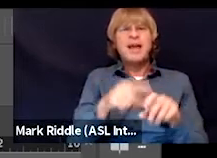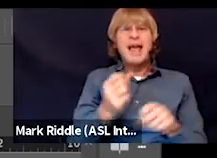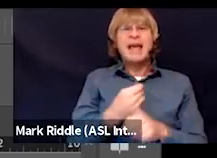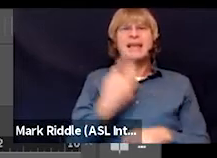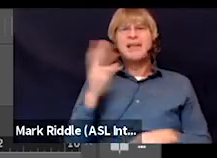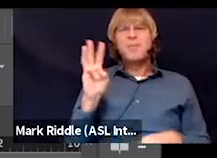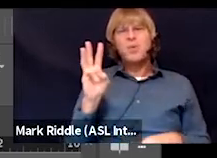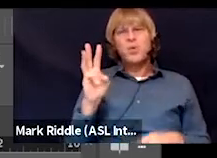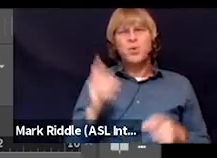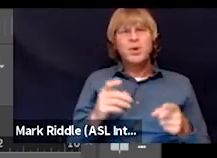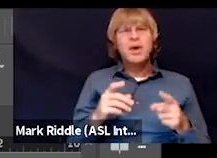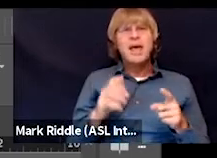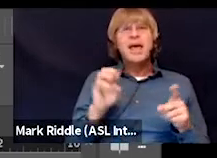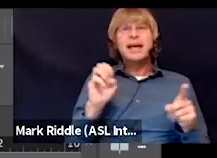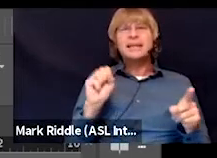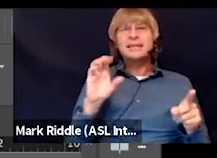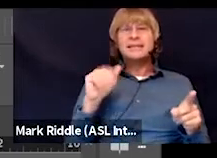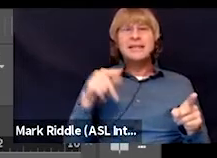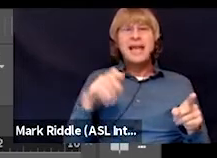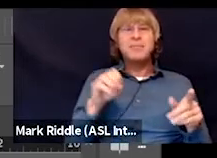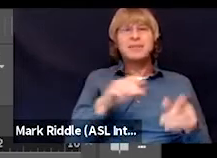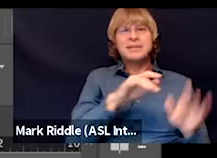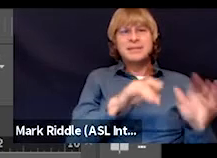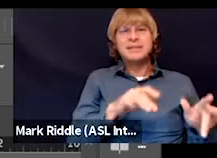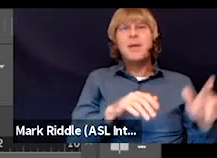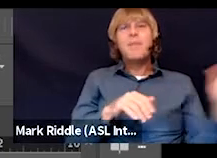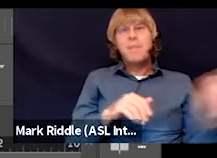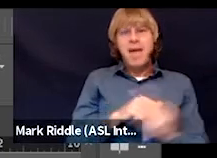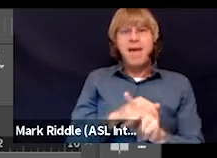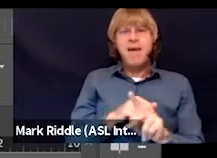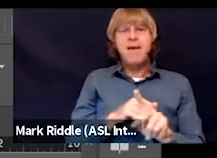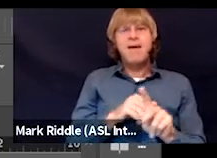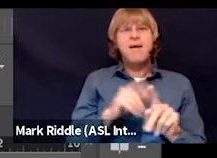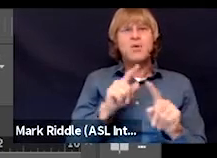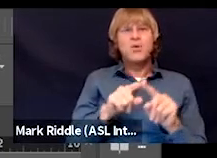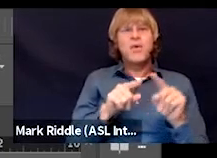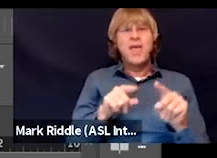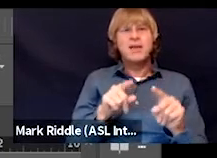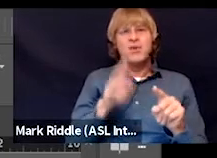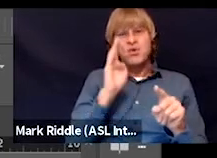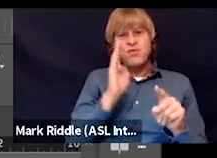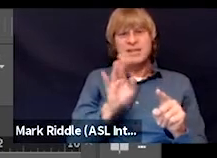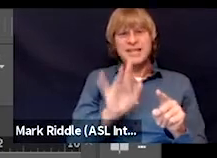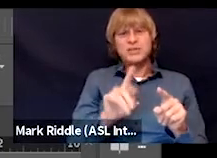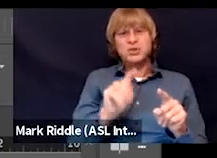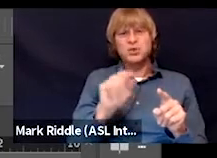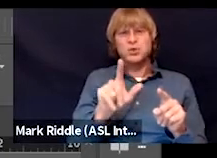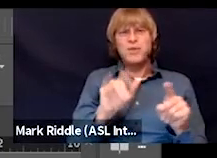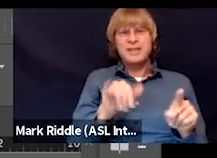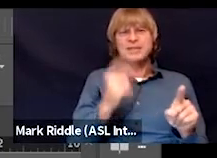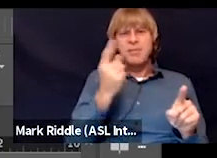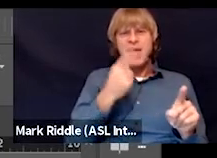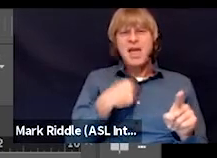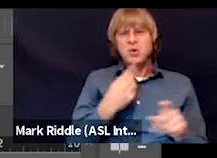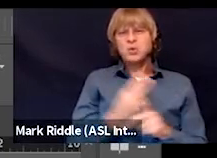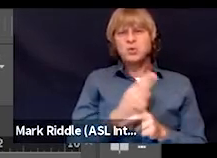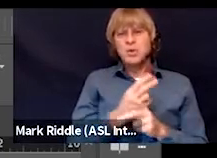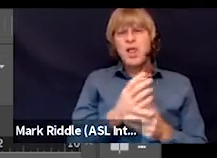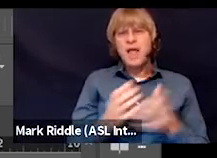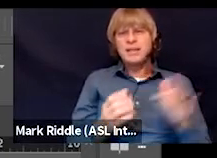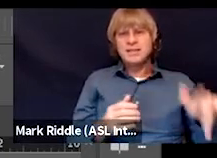W. Escape always gets you back to your direct selection tool. So that's something I use a